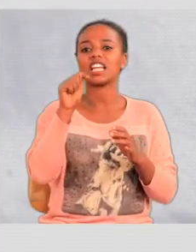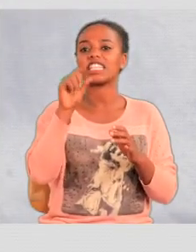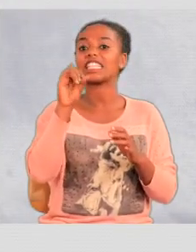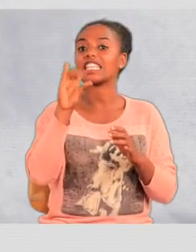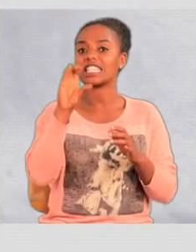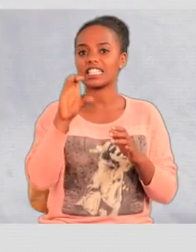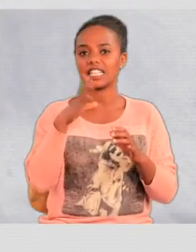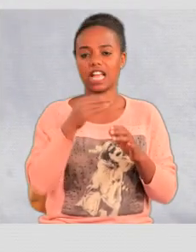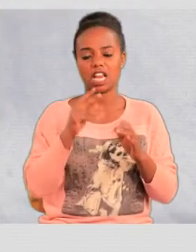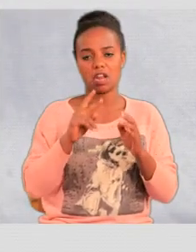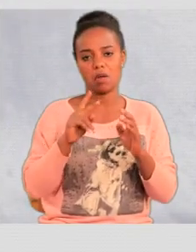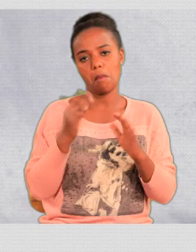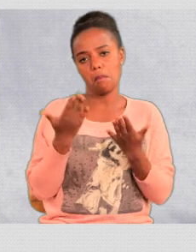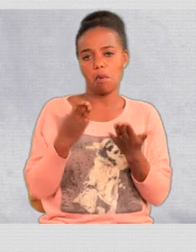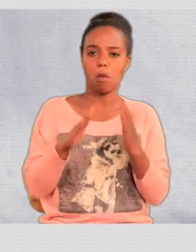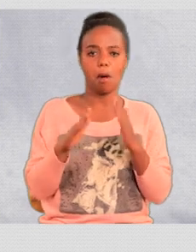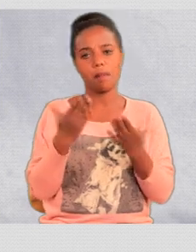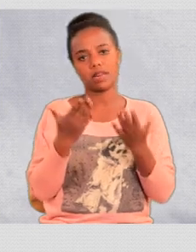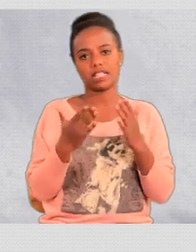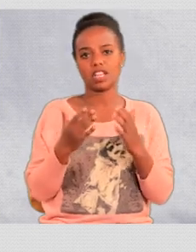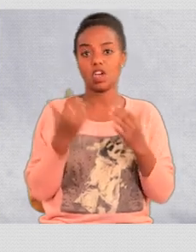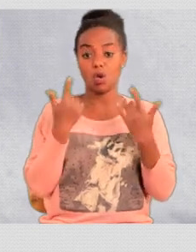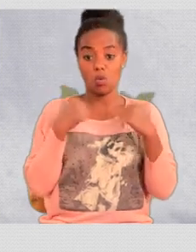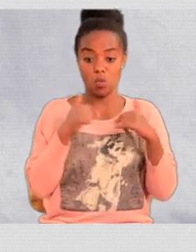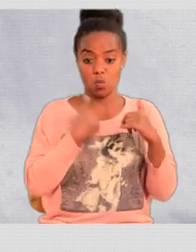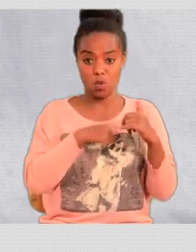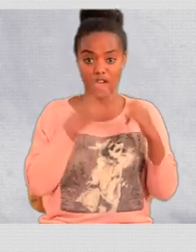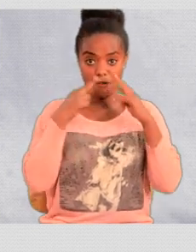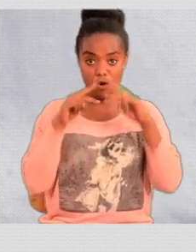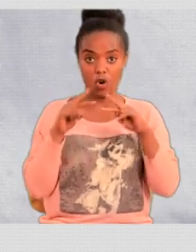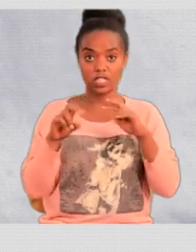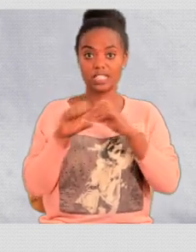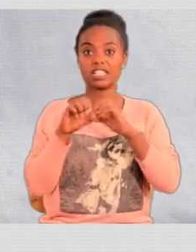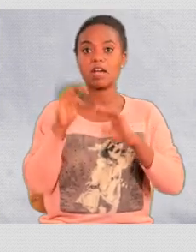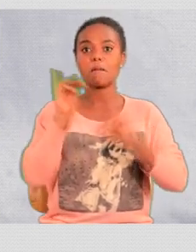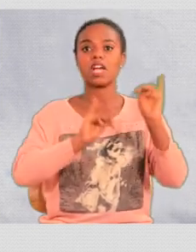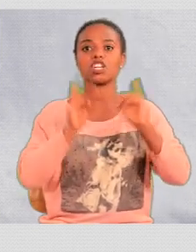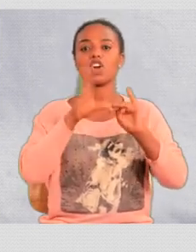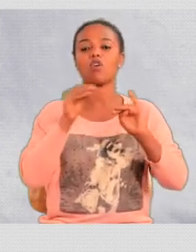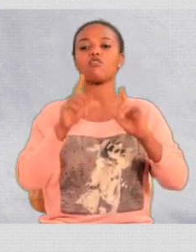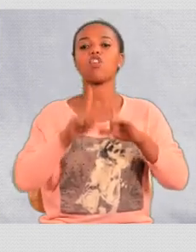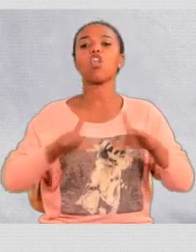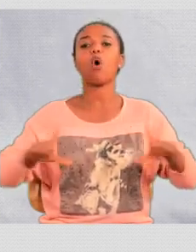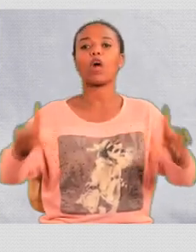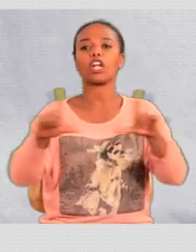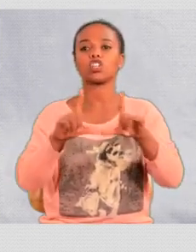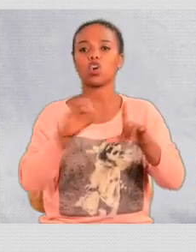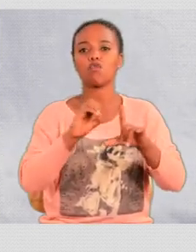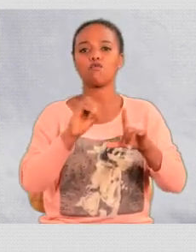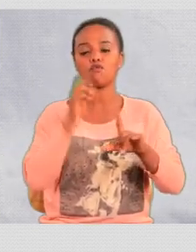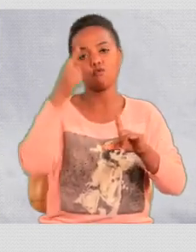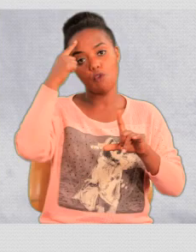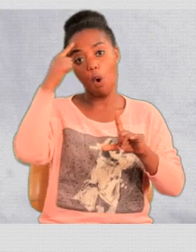Today we will focus on measures of location for group data.